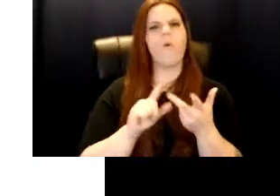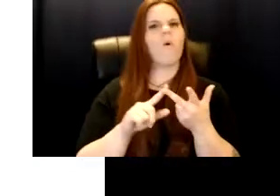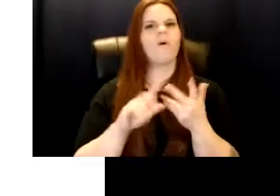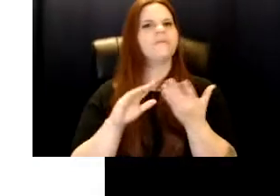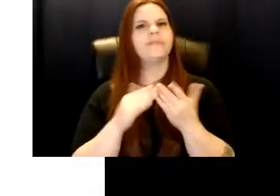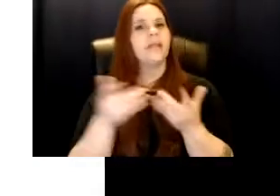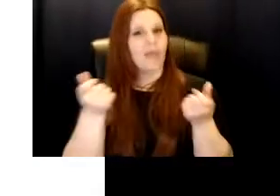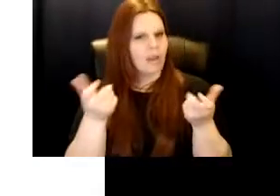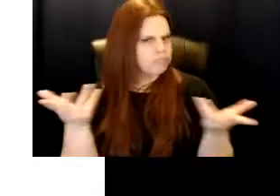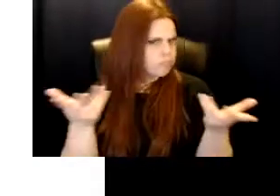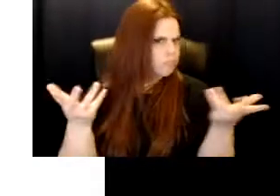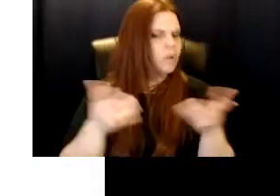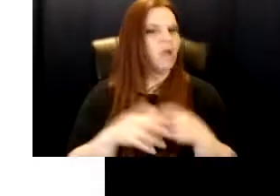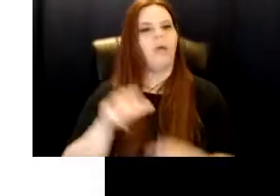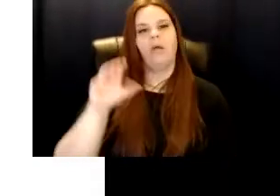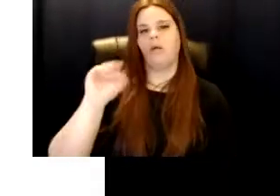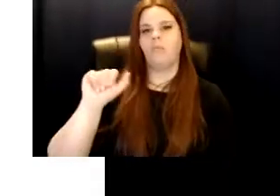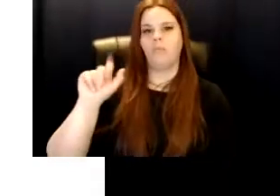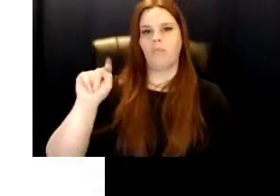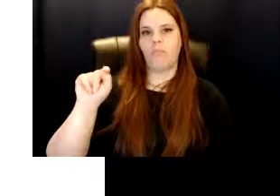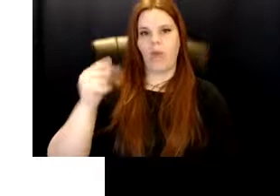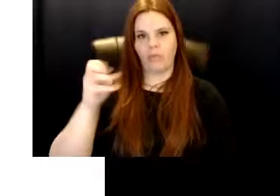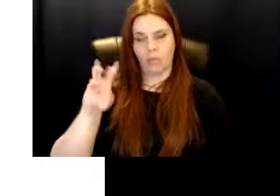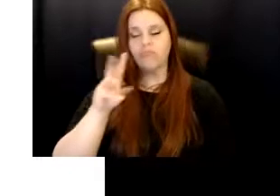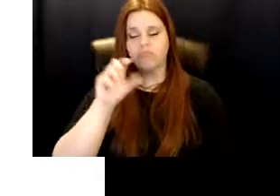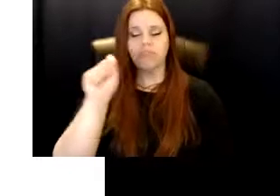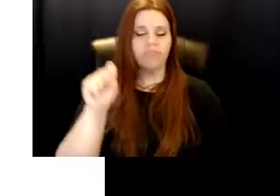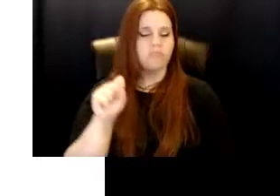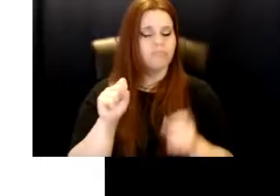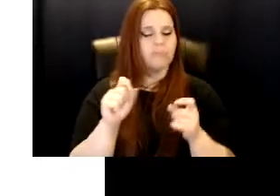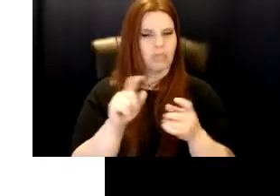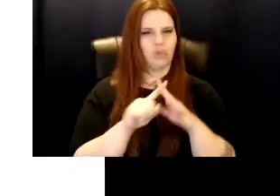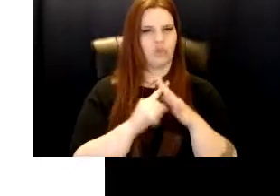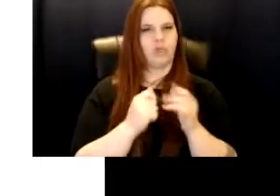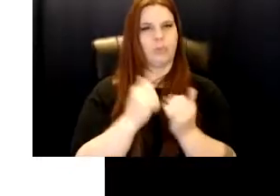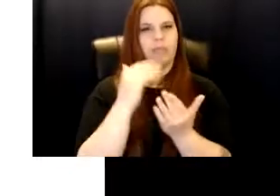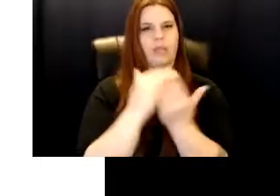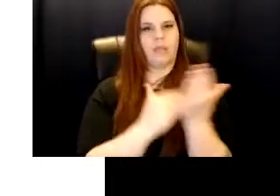managers? Yes, so it started off with a list of